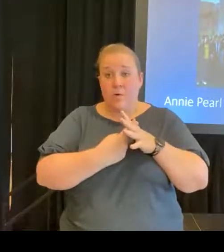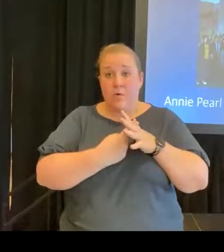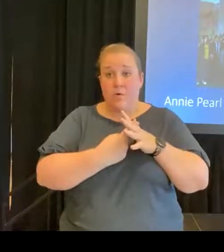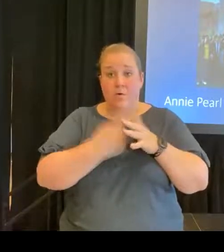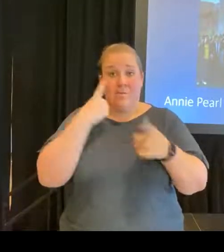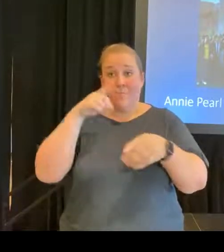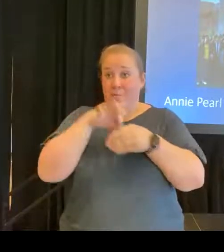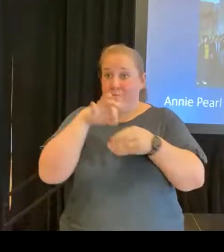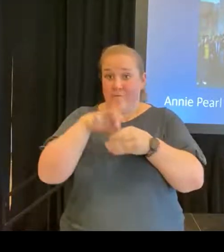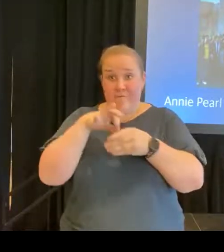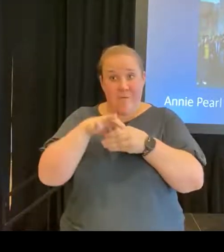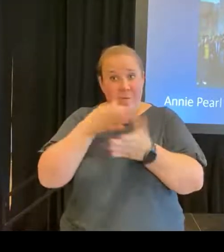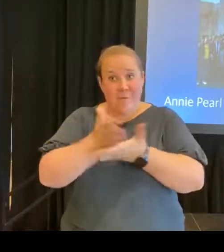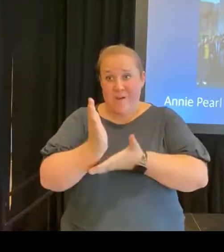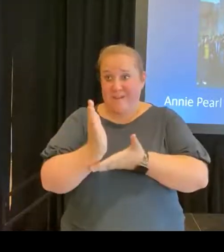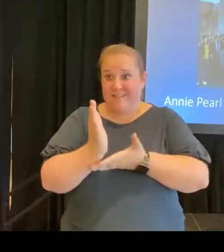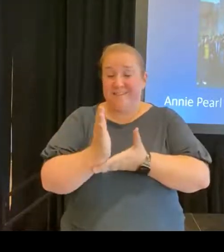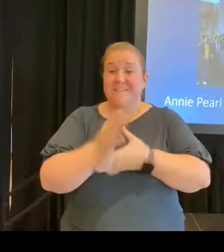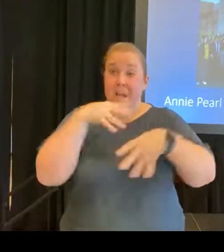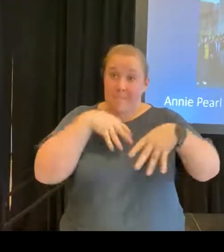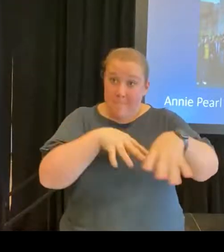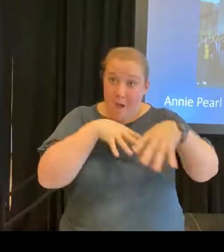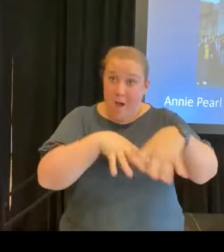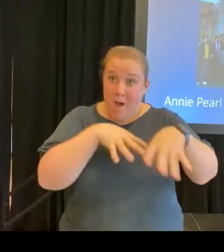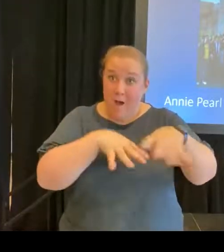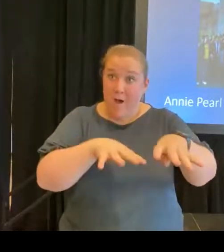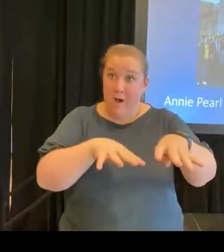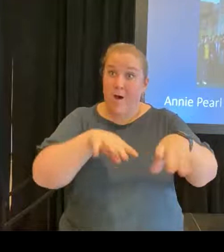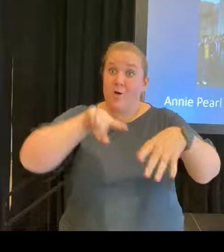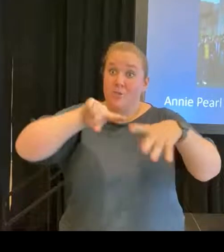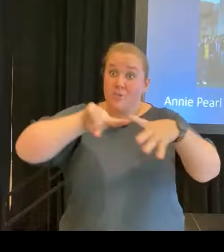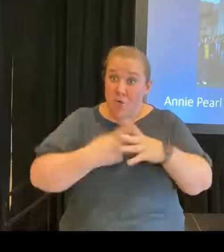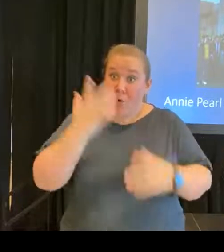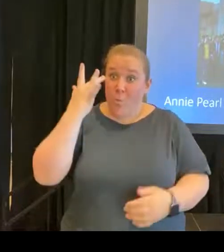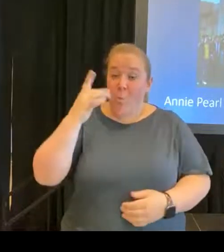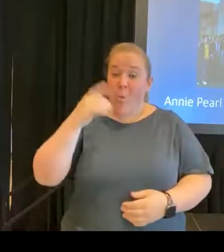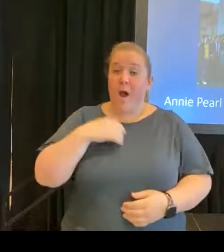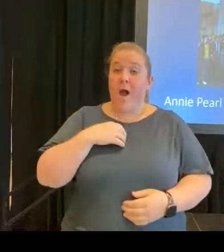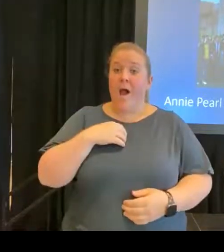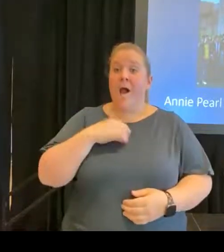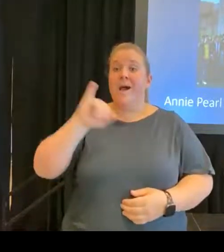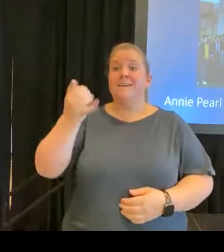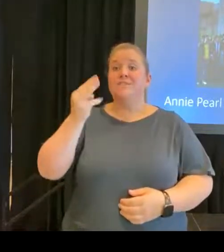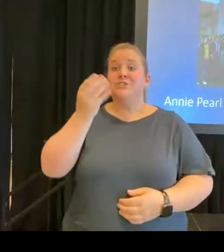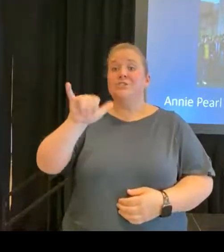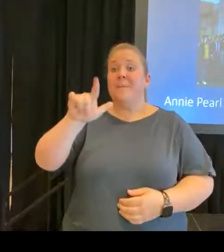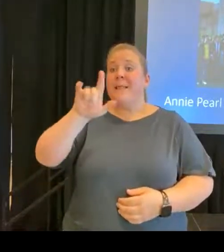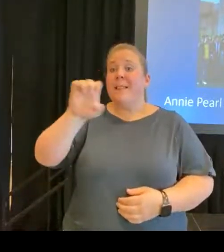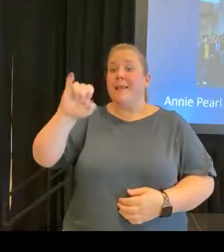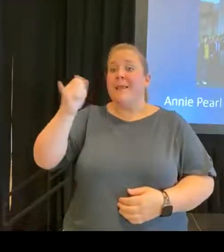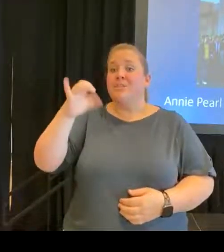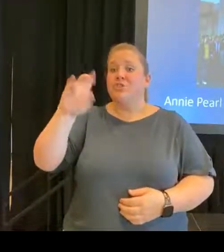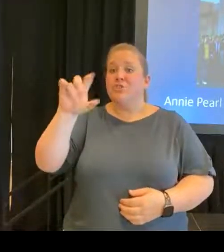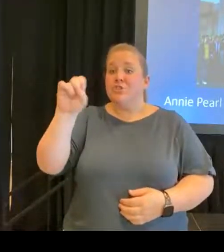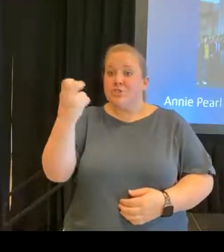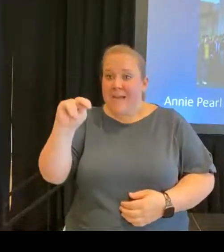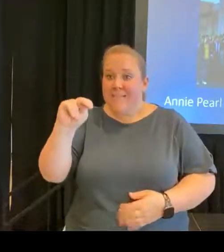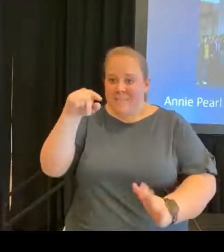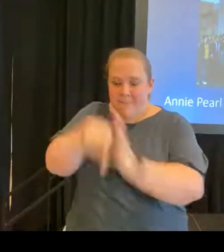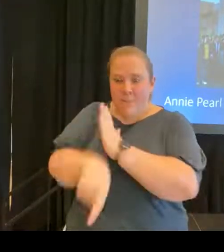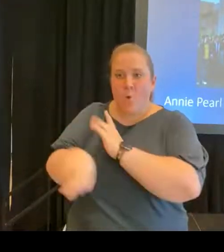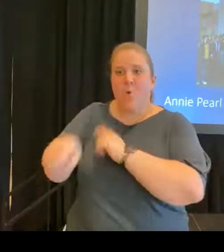for voting rights. The march started because of Jiminy Jackson was murdered in